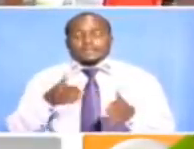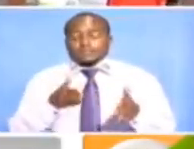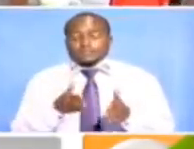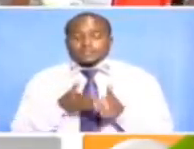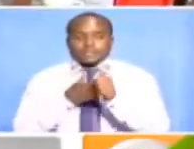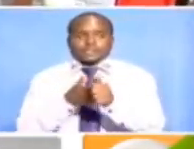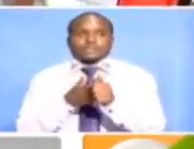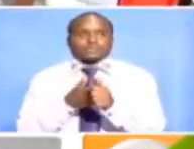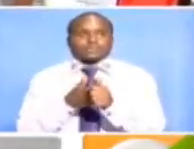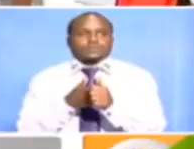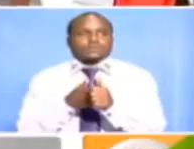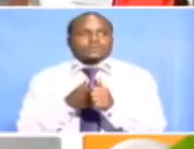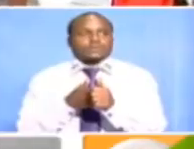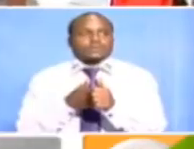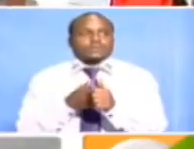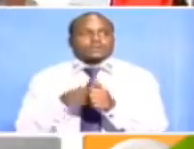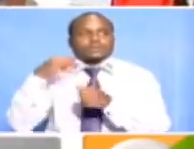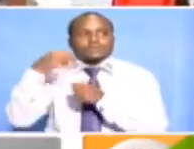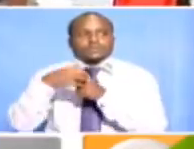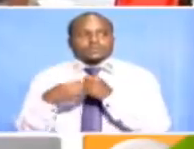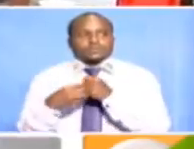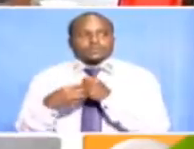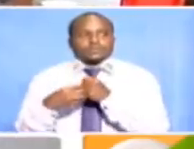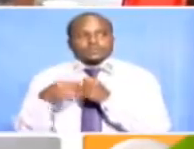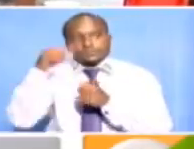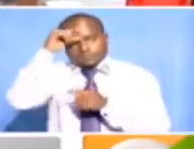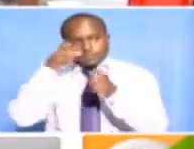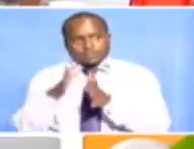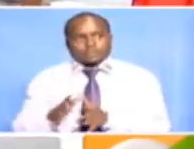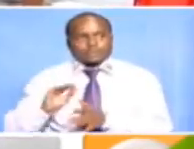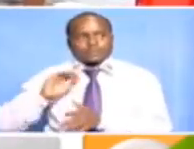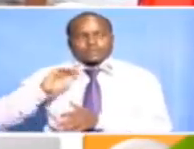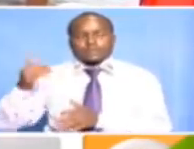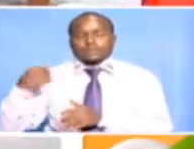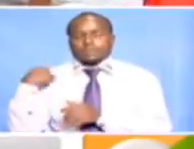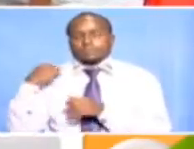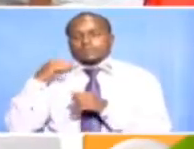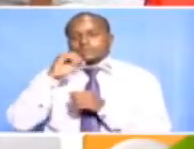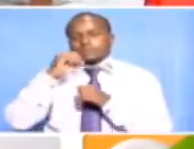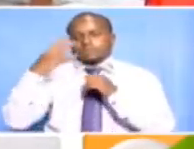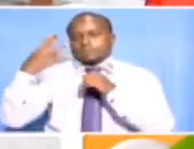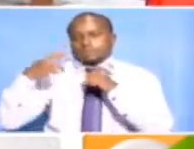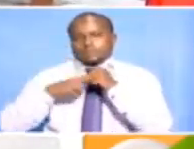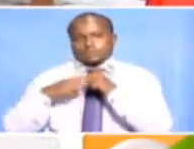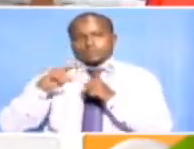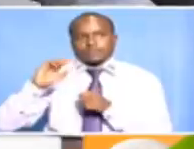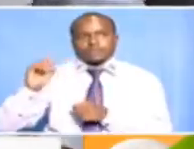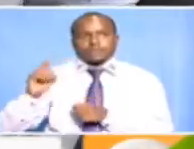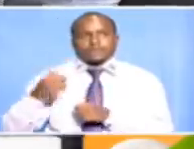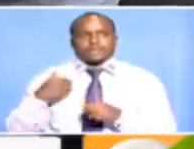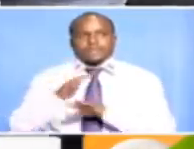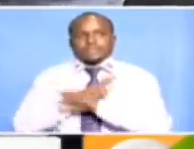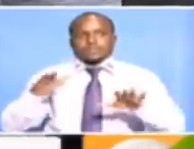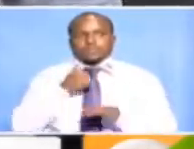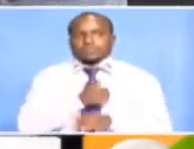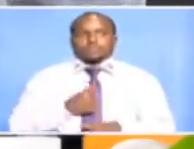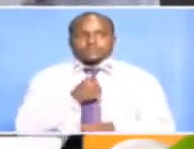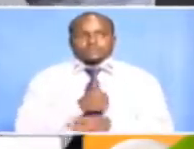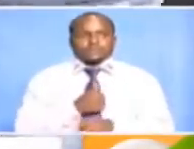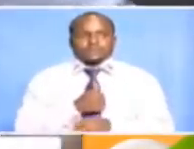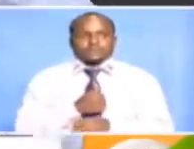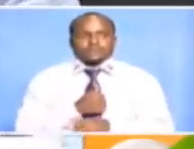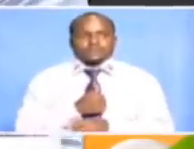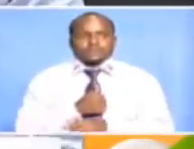one Mike Mbuvi Sonko, governor of county number 47, Nairobi County. And he has no apologies, he says.